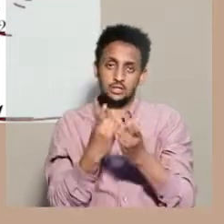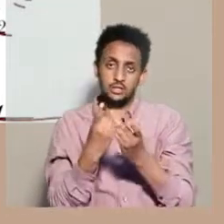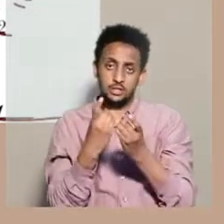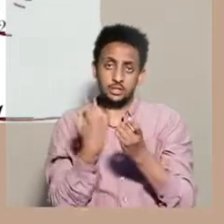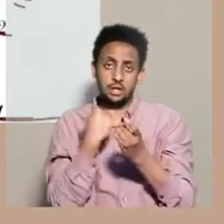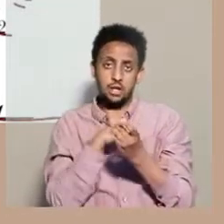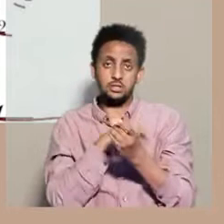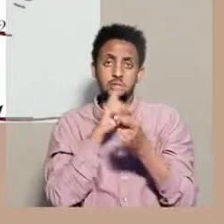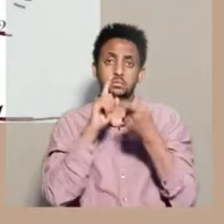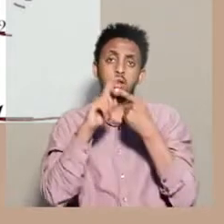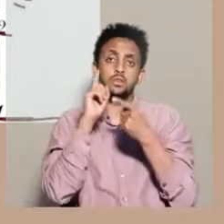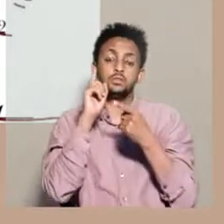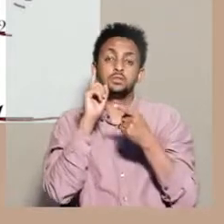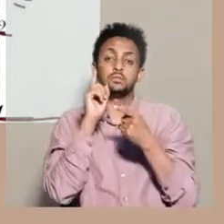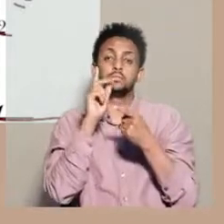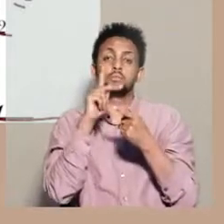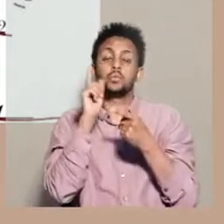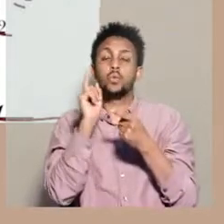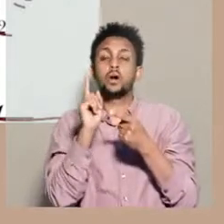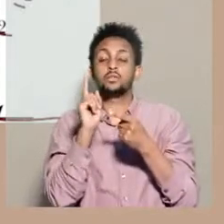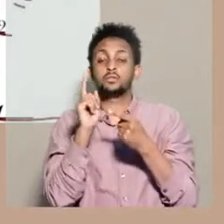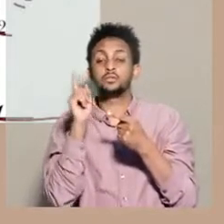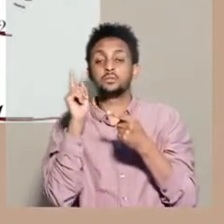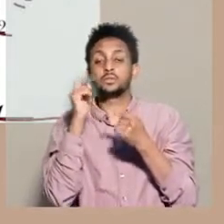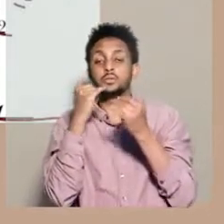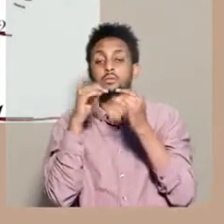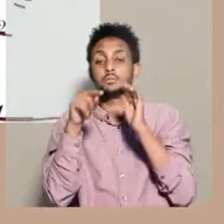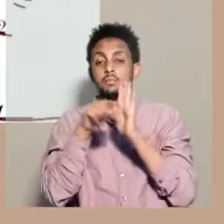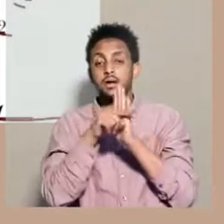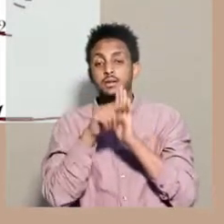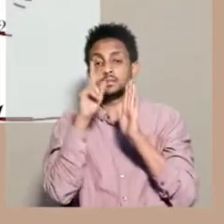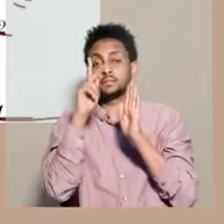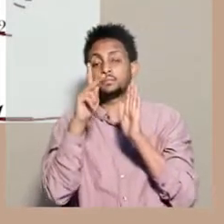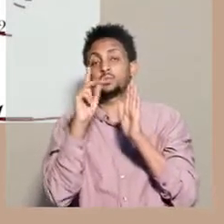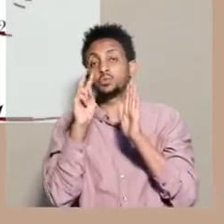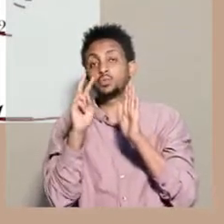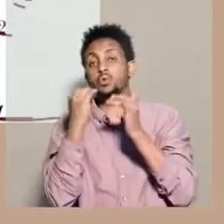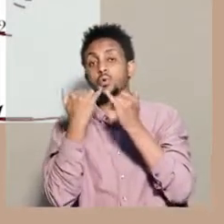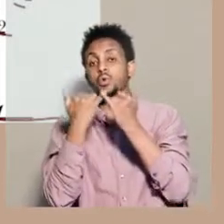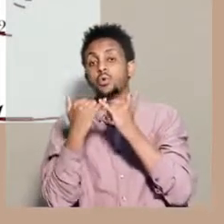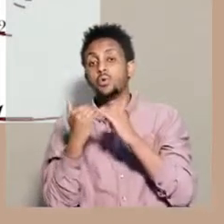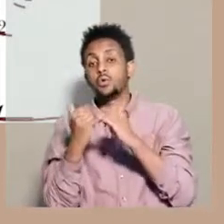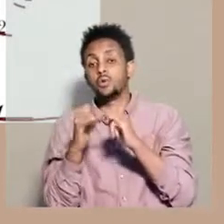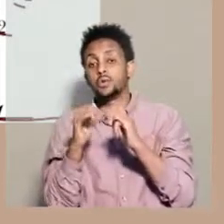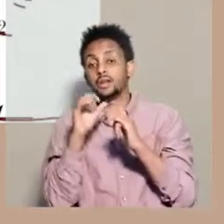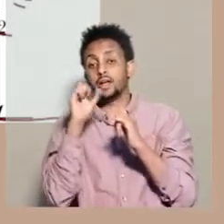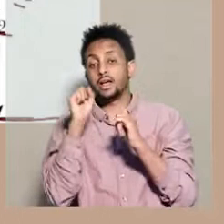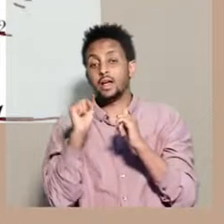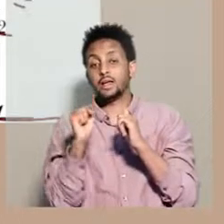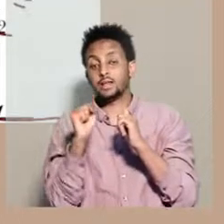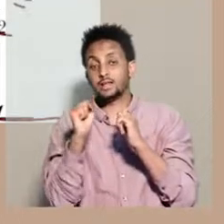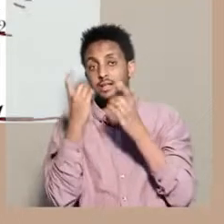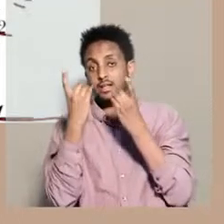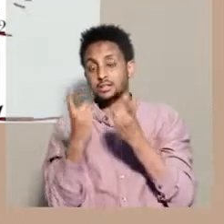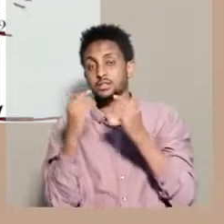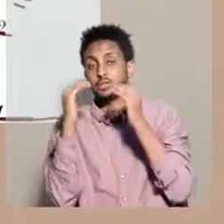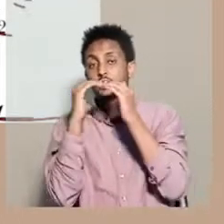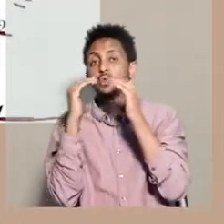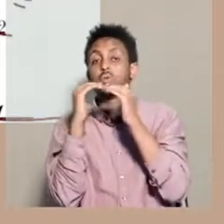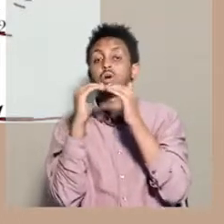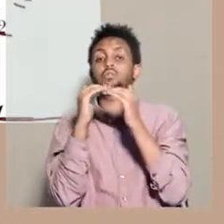as plus P1 over rho minus P2 over density rho is equals